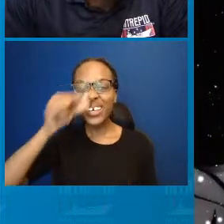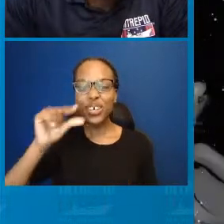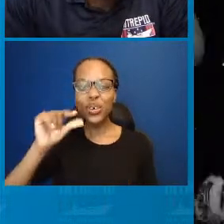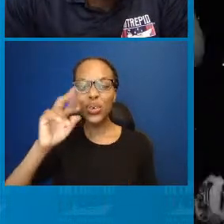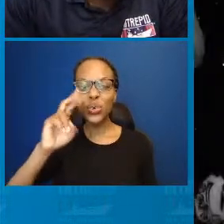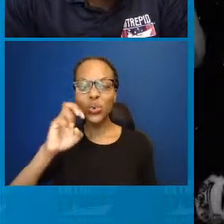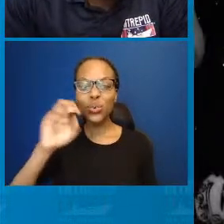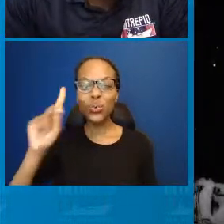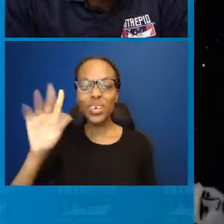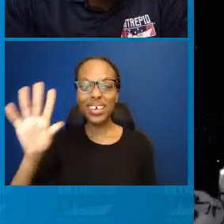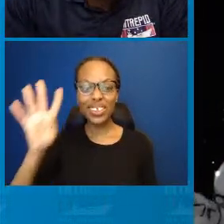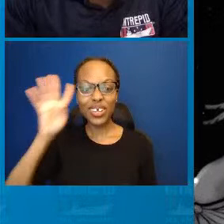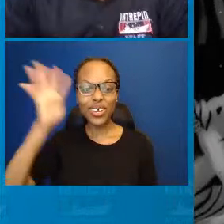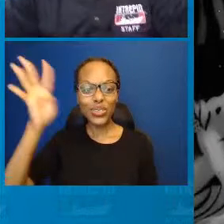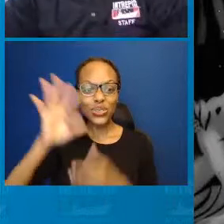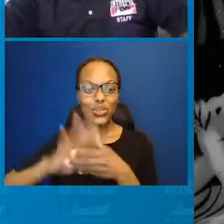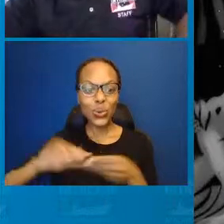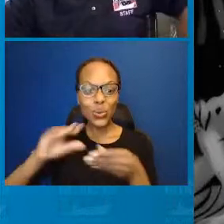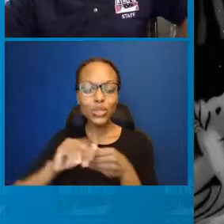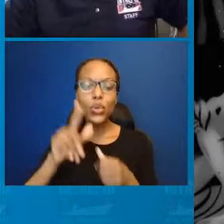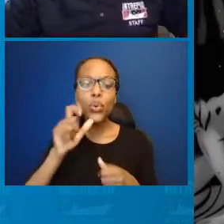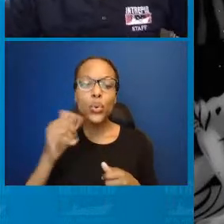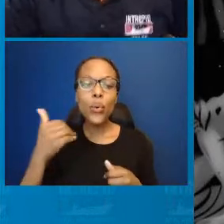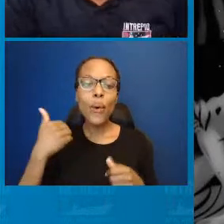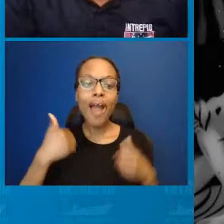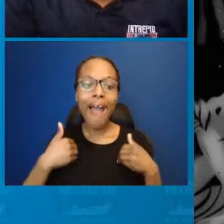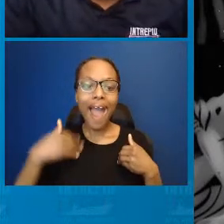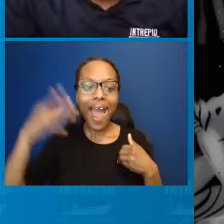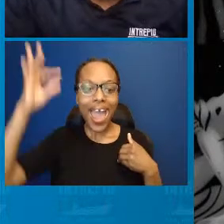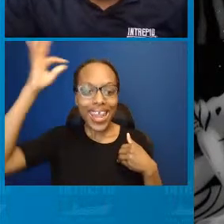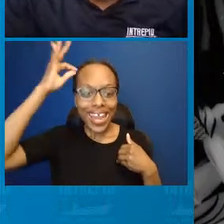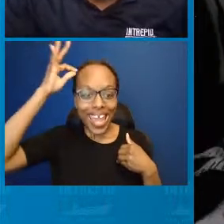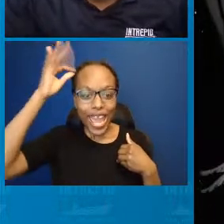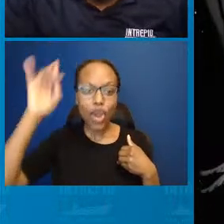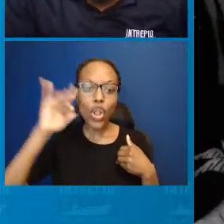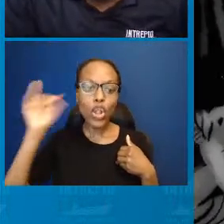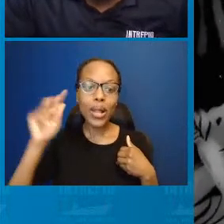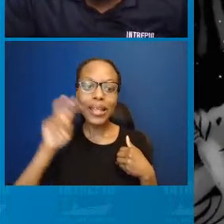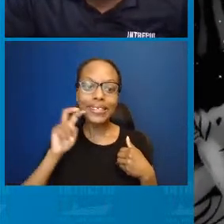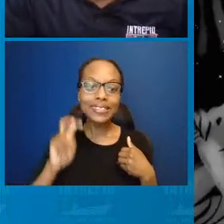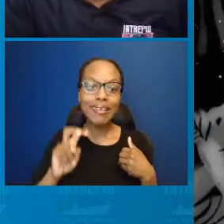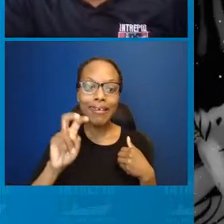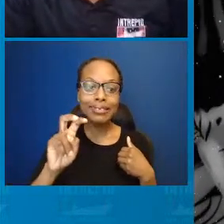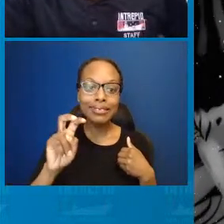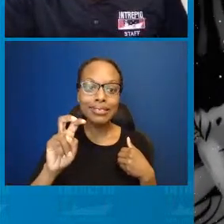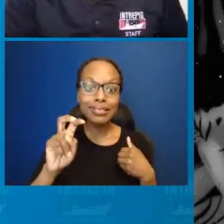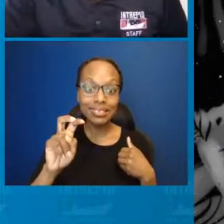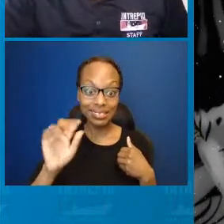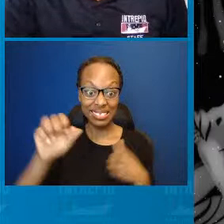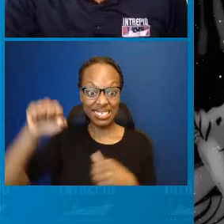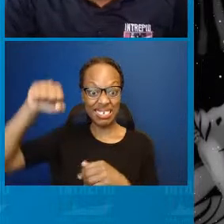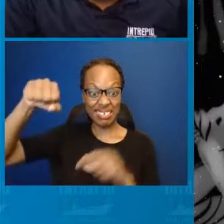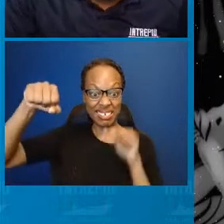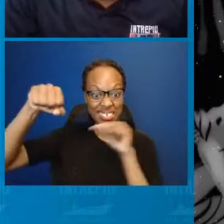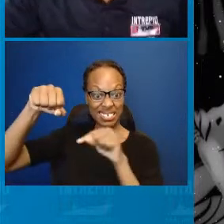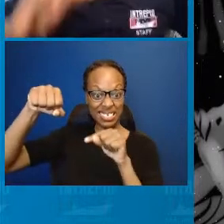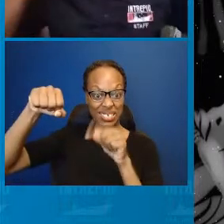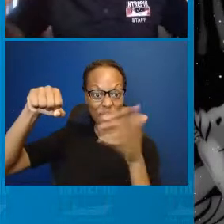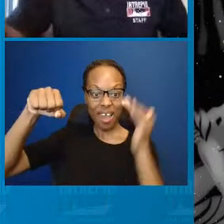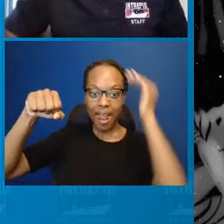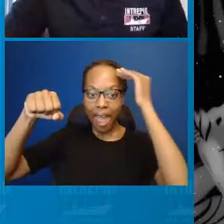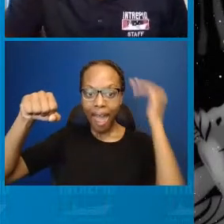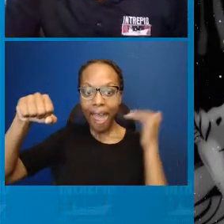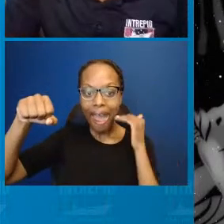hair. Yeah, I see some answers in the comments. Yeah, we have the head of Medusa. That's because Perseus